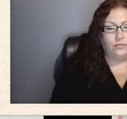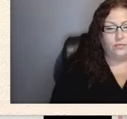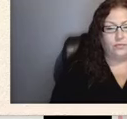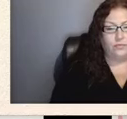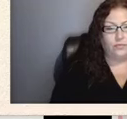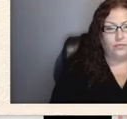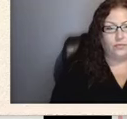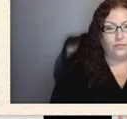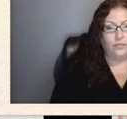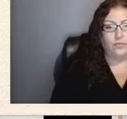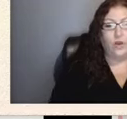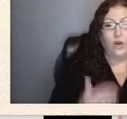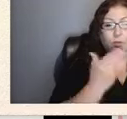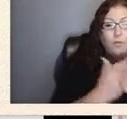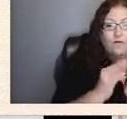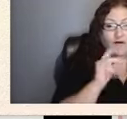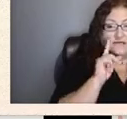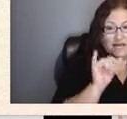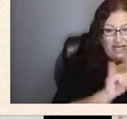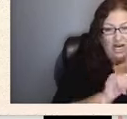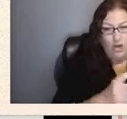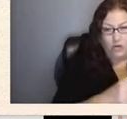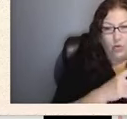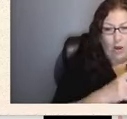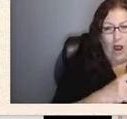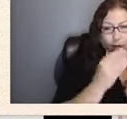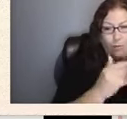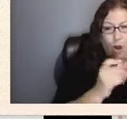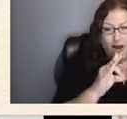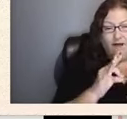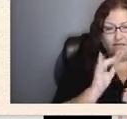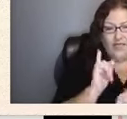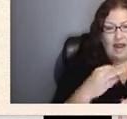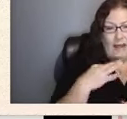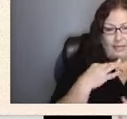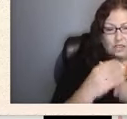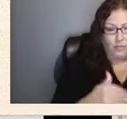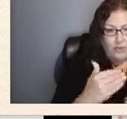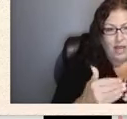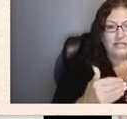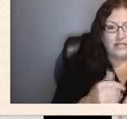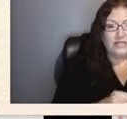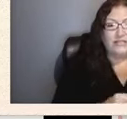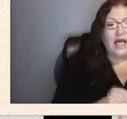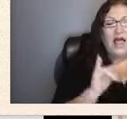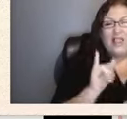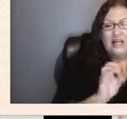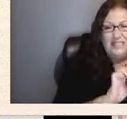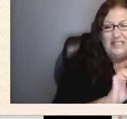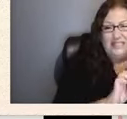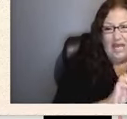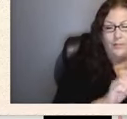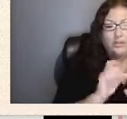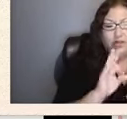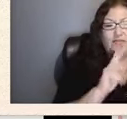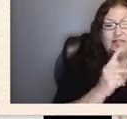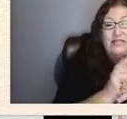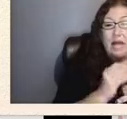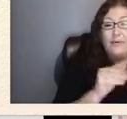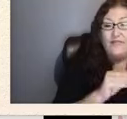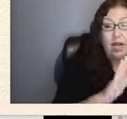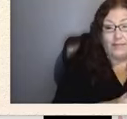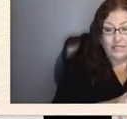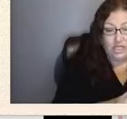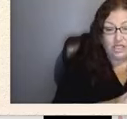Proof of identity is required as part of the application process. The following are examples of the type of documentation that may